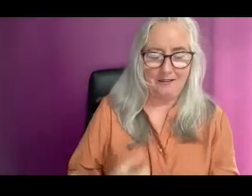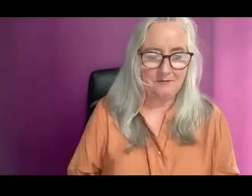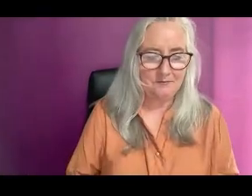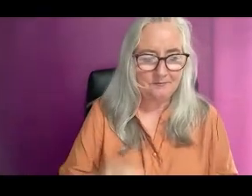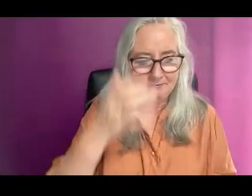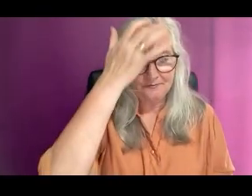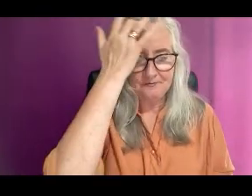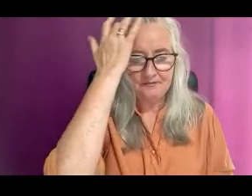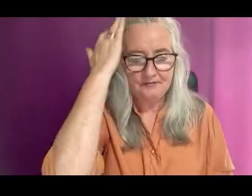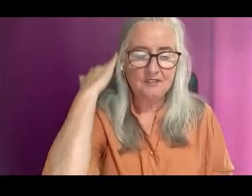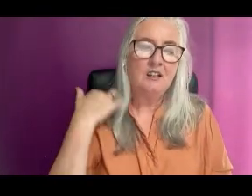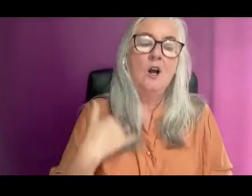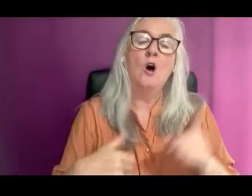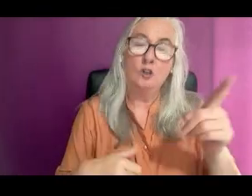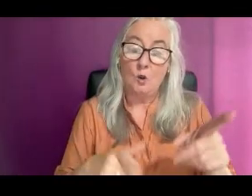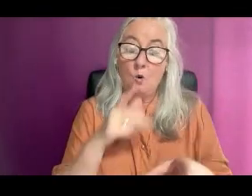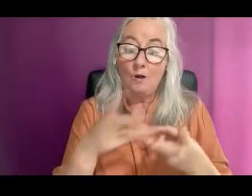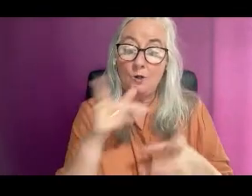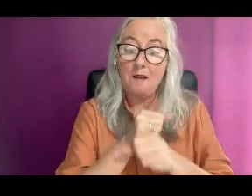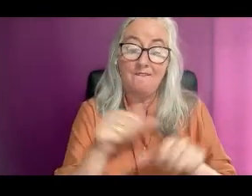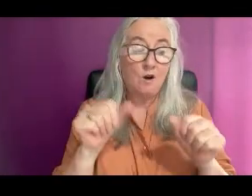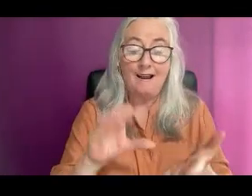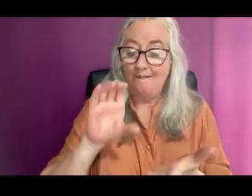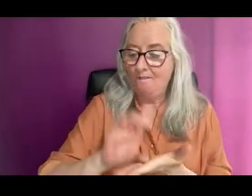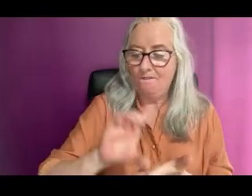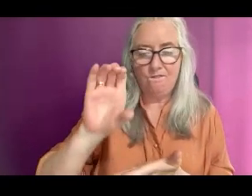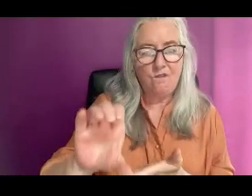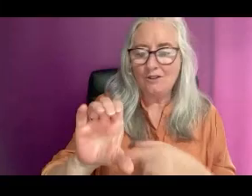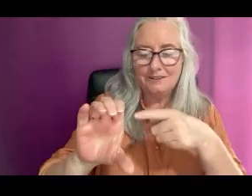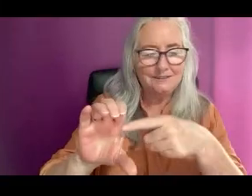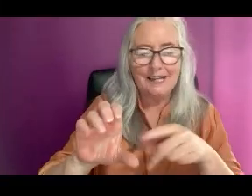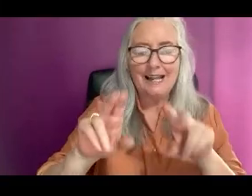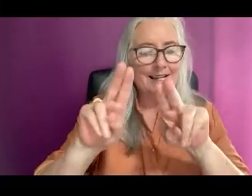Just a note on approval: funds can't be approved